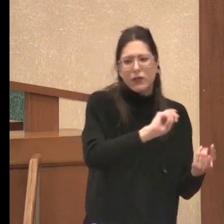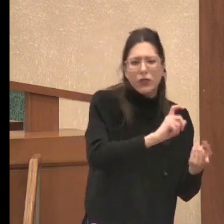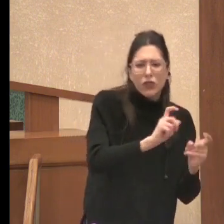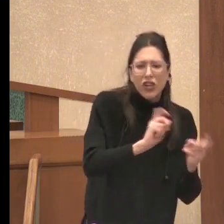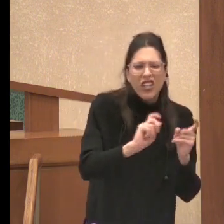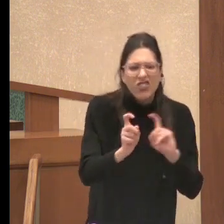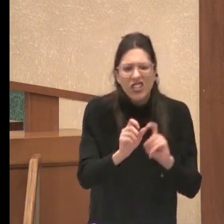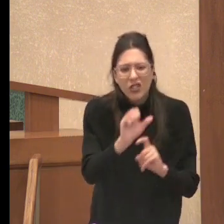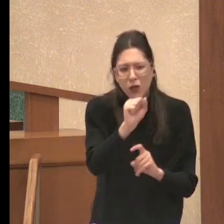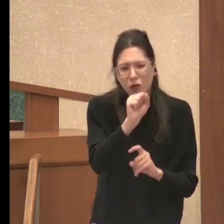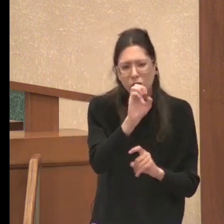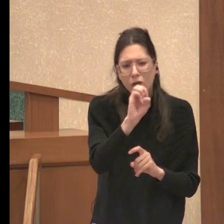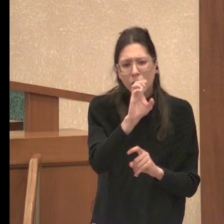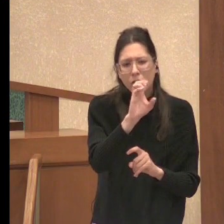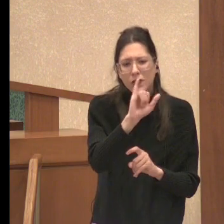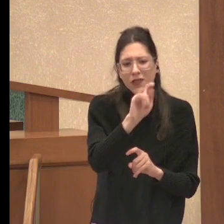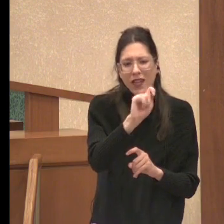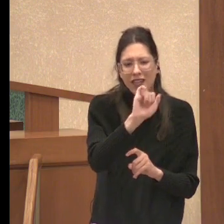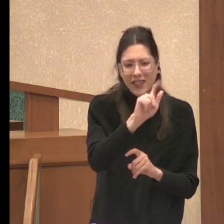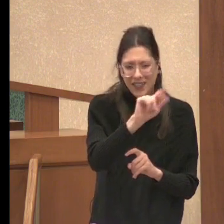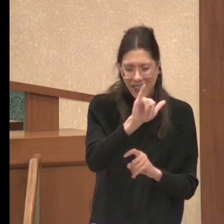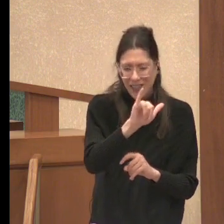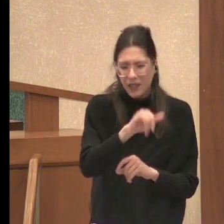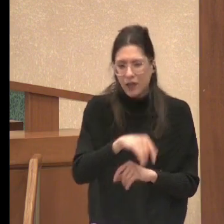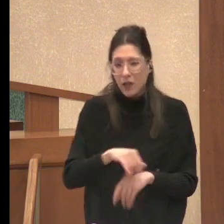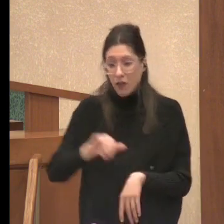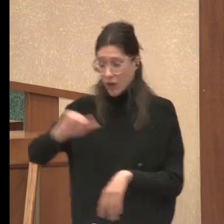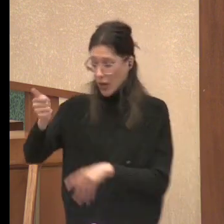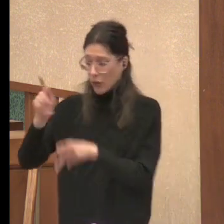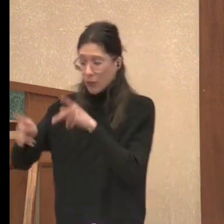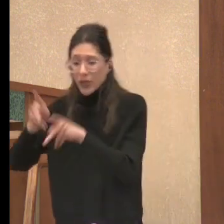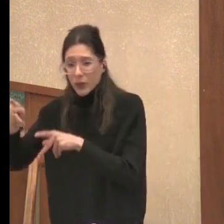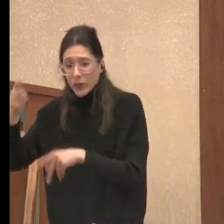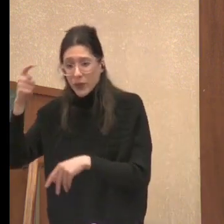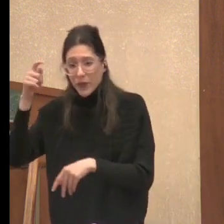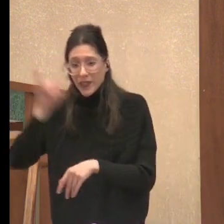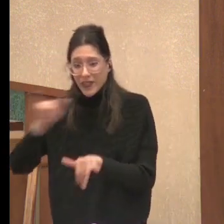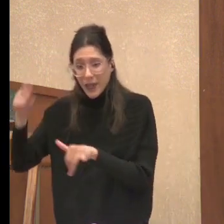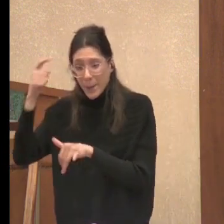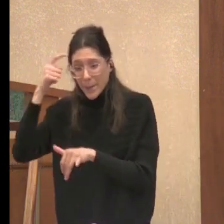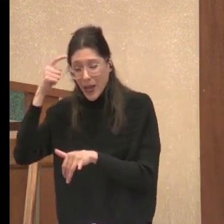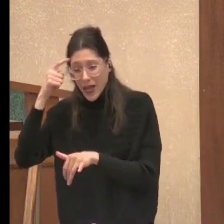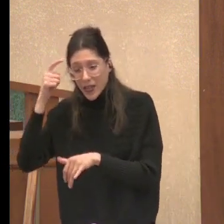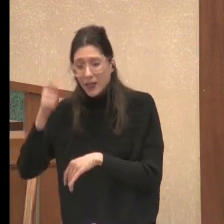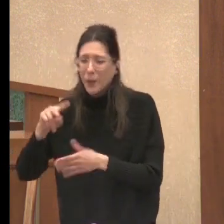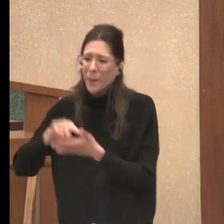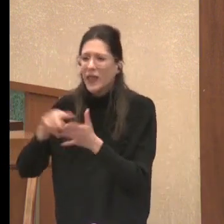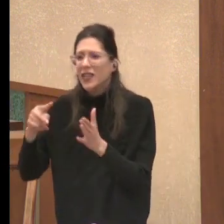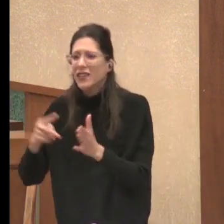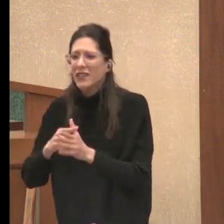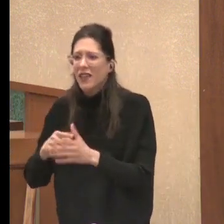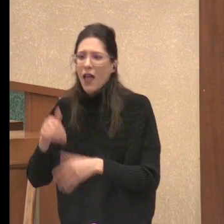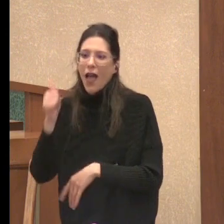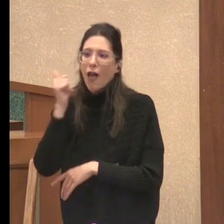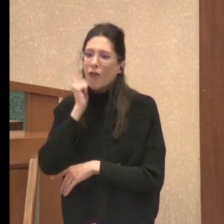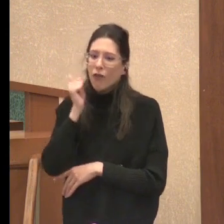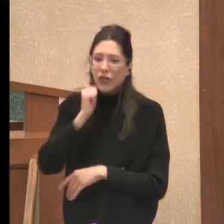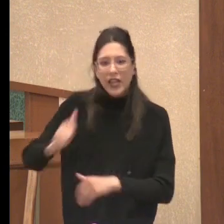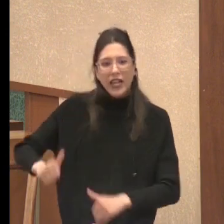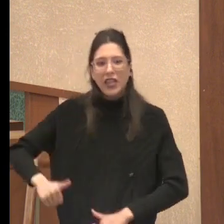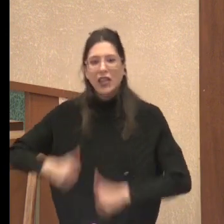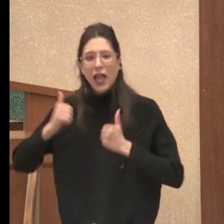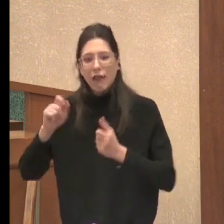society. For others, the mind of Christ leads to a multitude of everyday